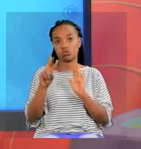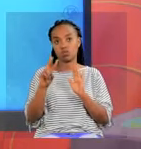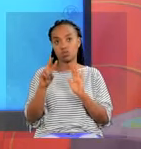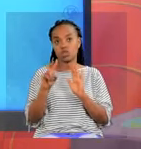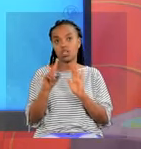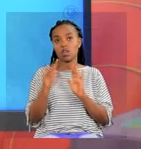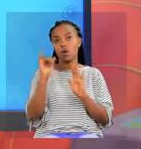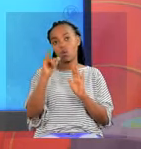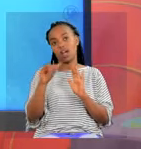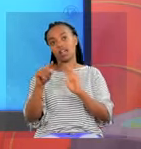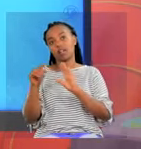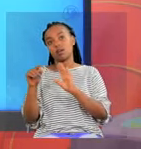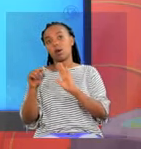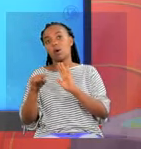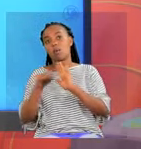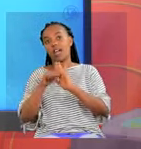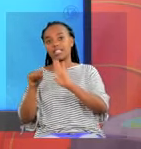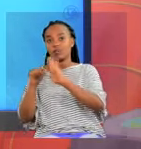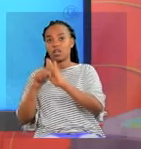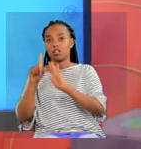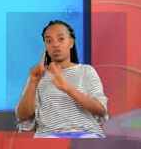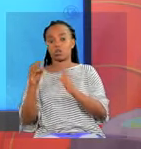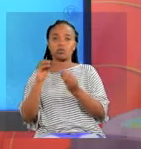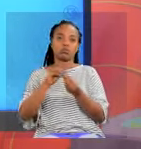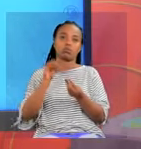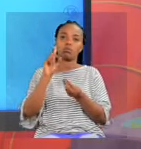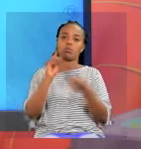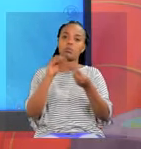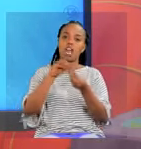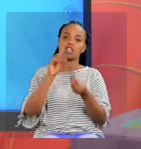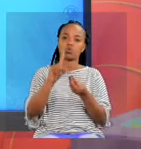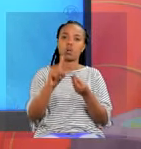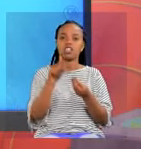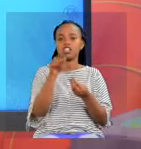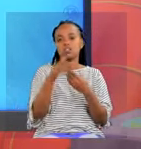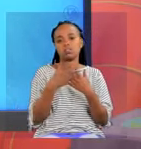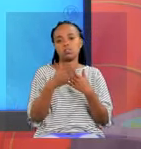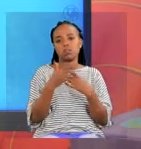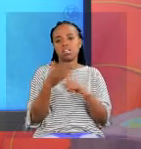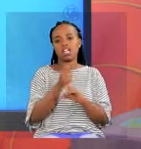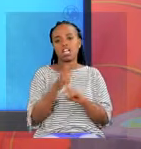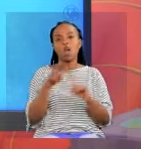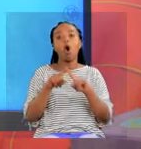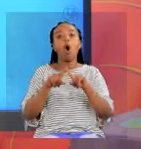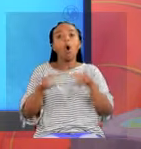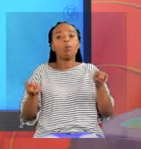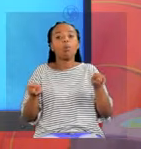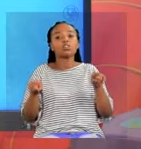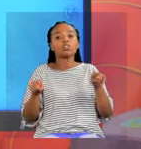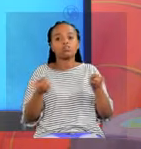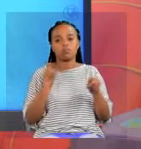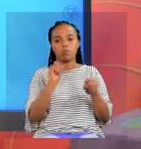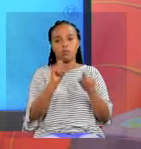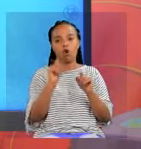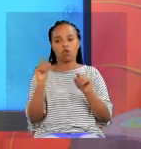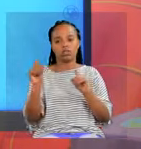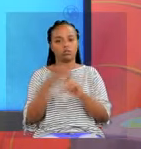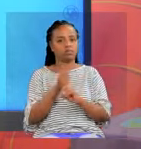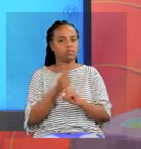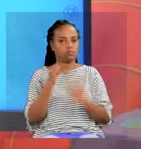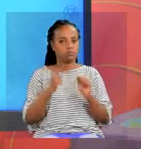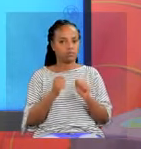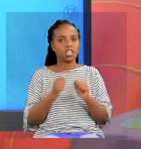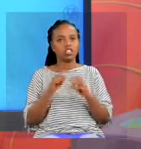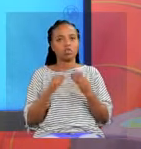Here, y minus 1 plus 1 becomes. So you can simply take the opposite of the coordinates here. Therefore, it is